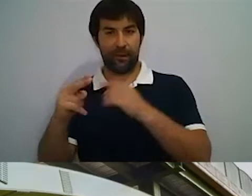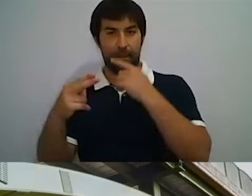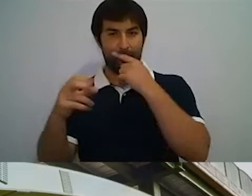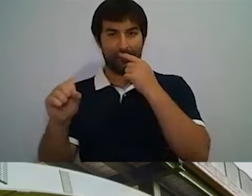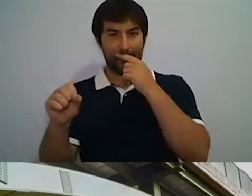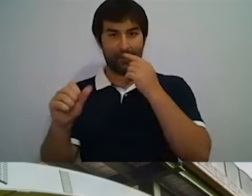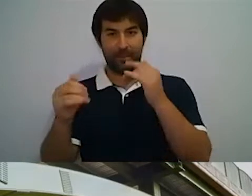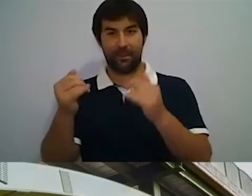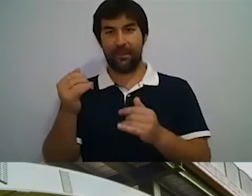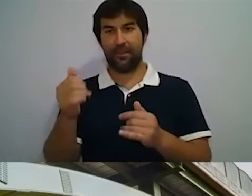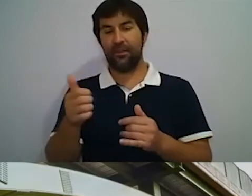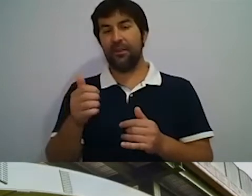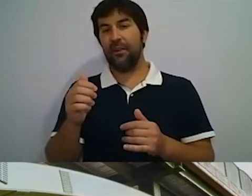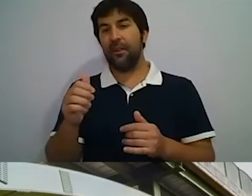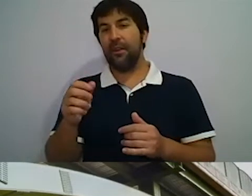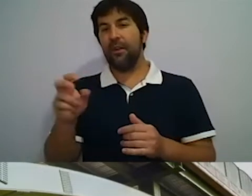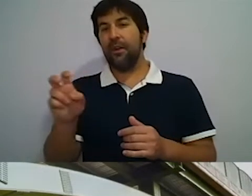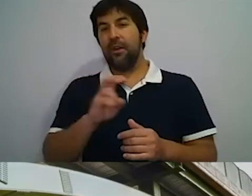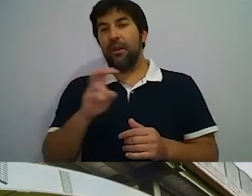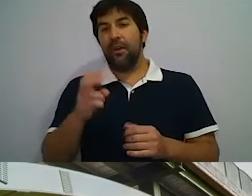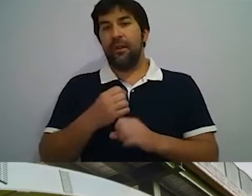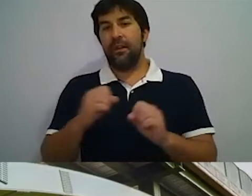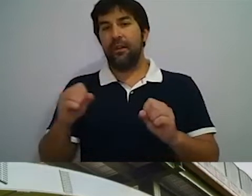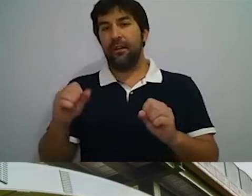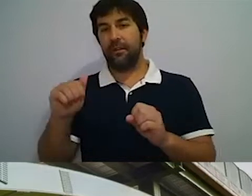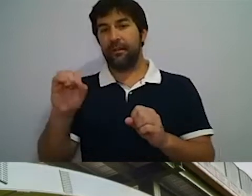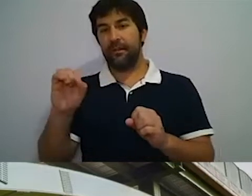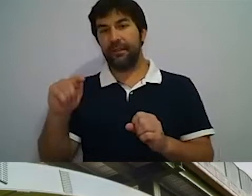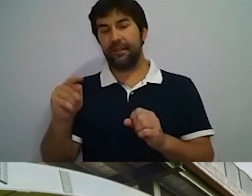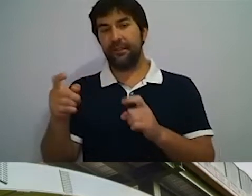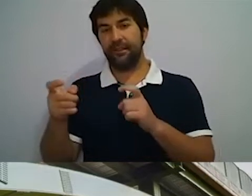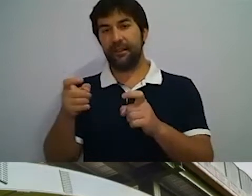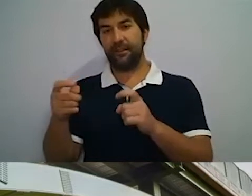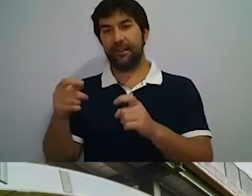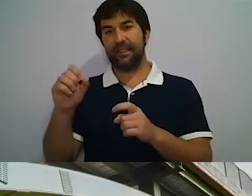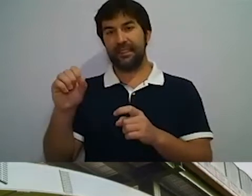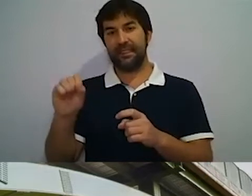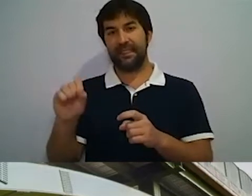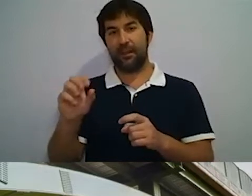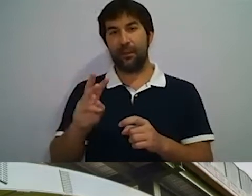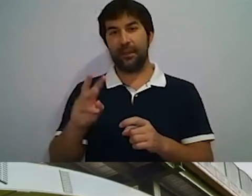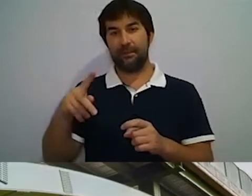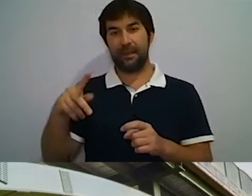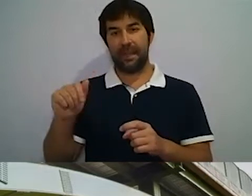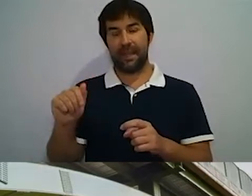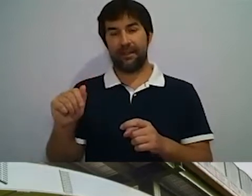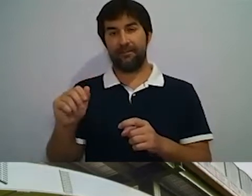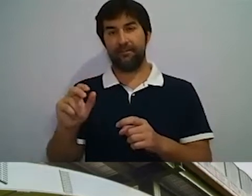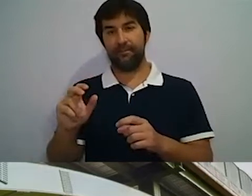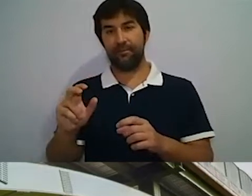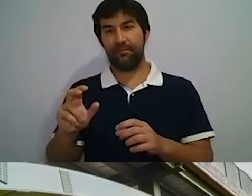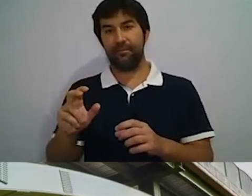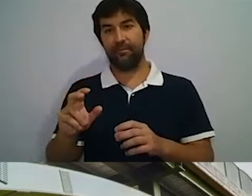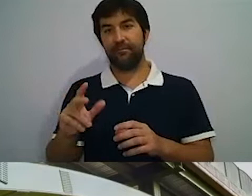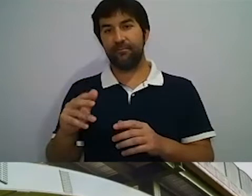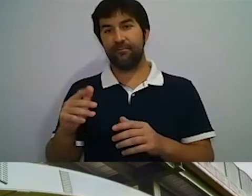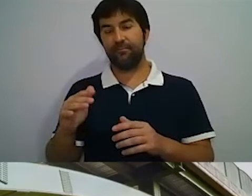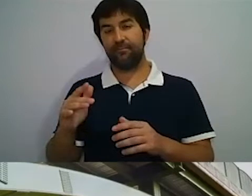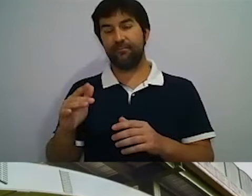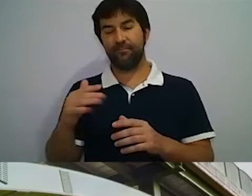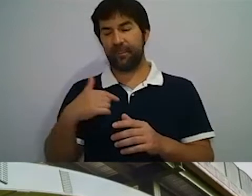so we have easily in any given year, we have about 20 times the number